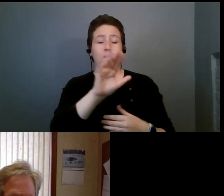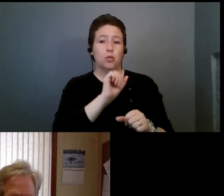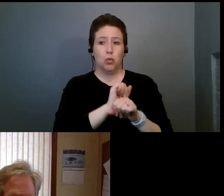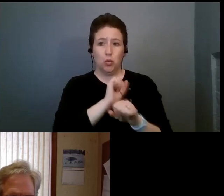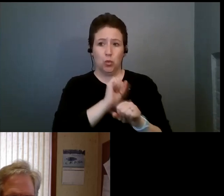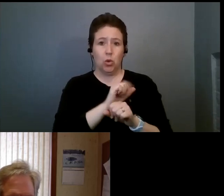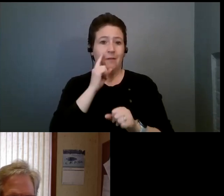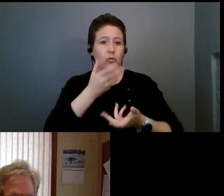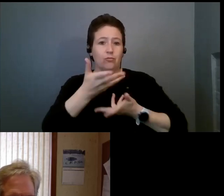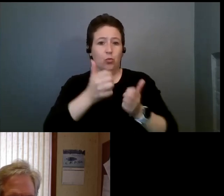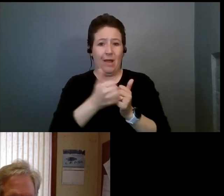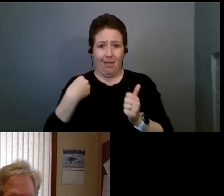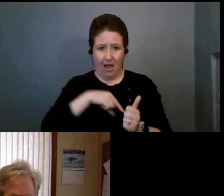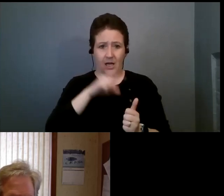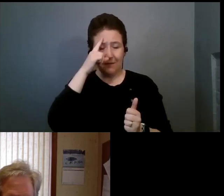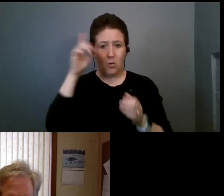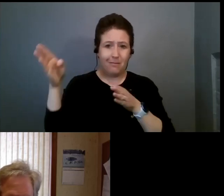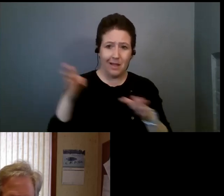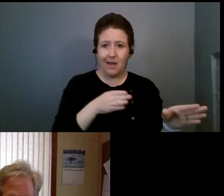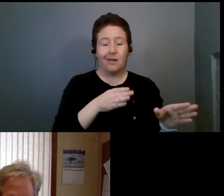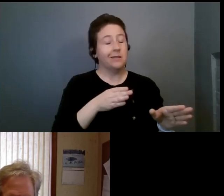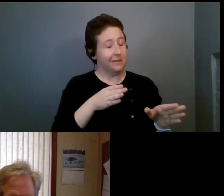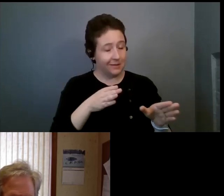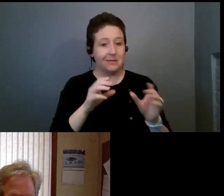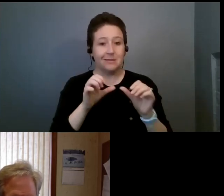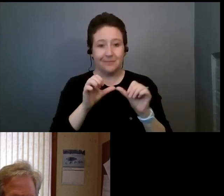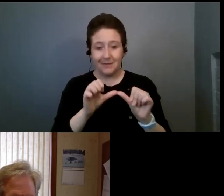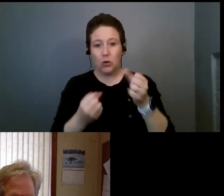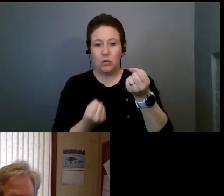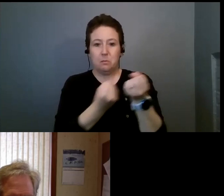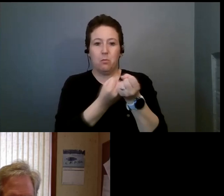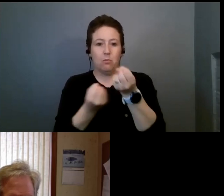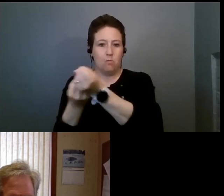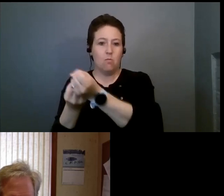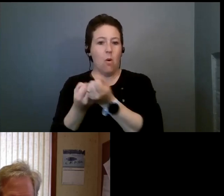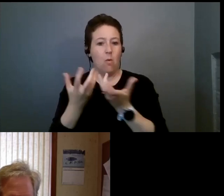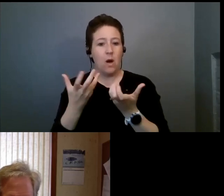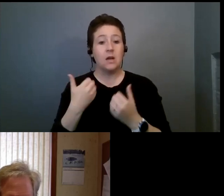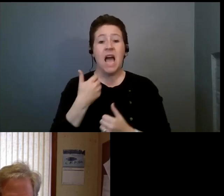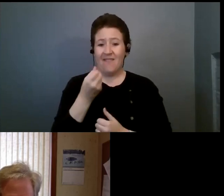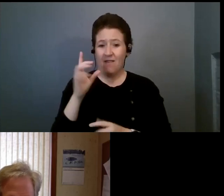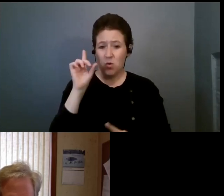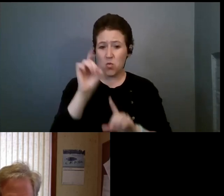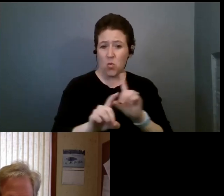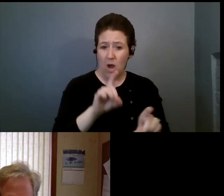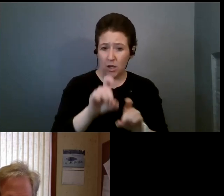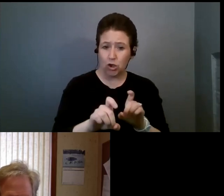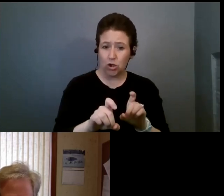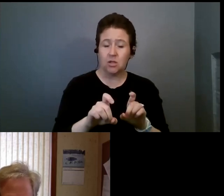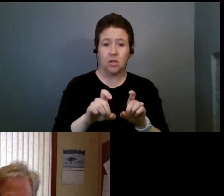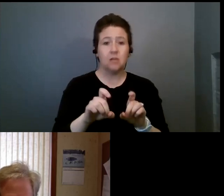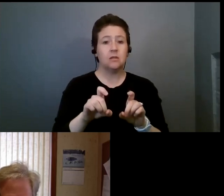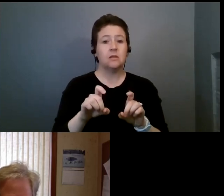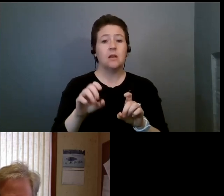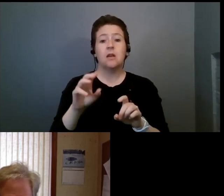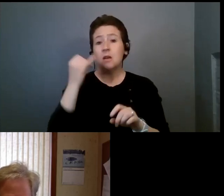work with us on plans for that, and hope we can continue to support you in that. We do have a couple of questions, and we encourage any of the media on the